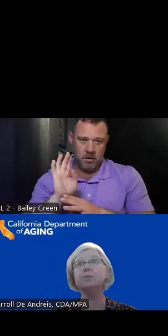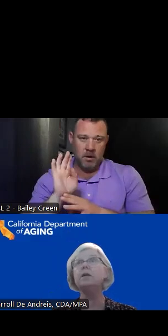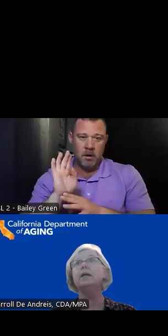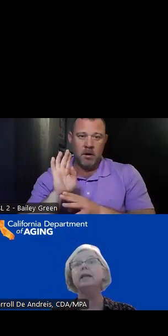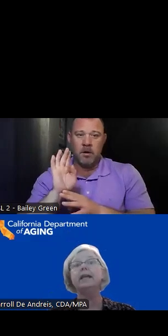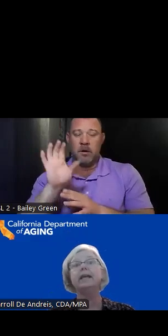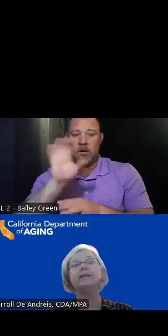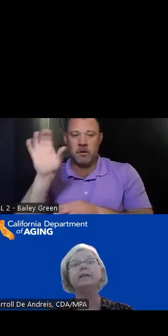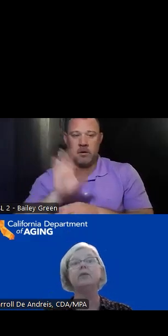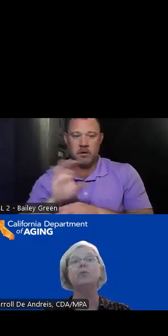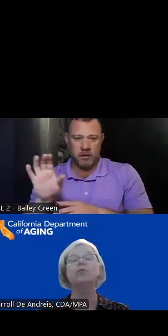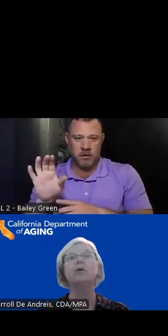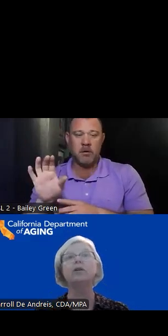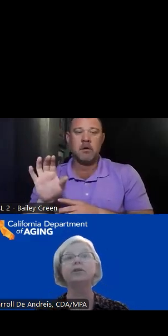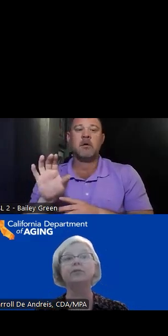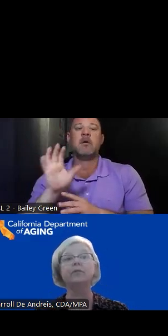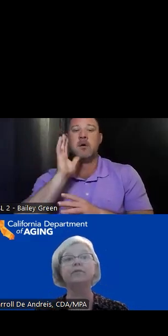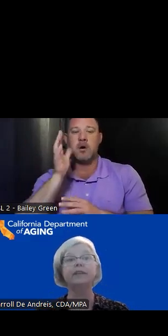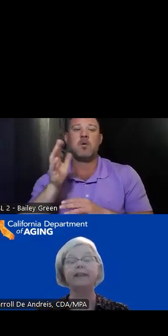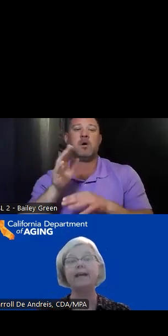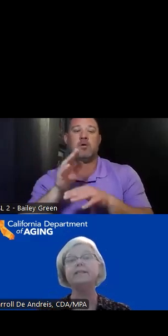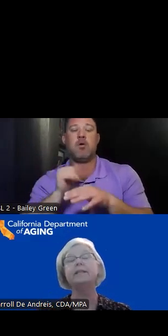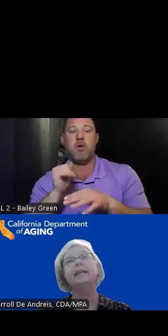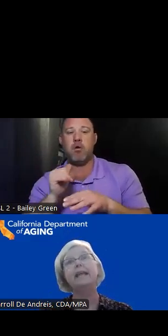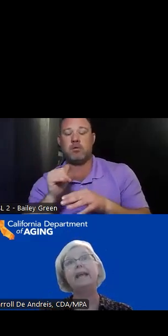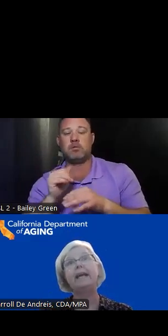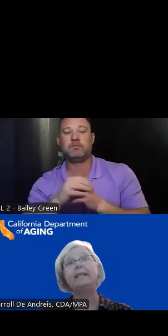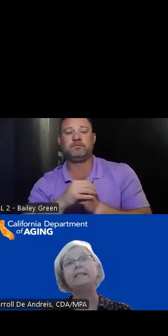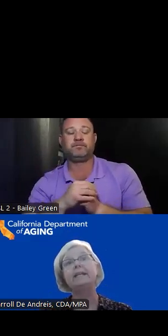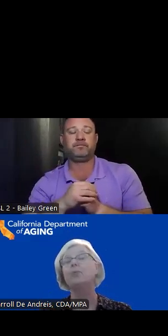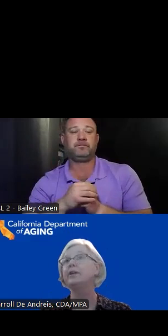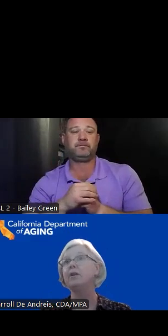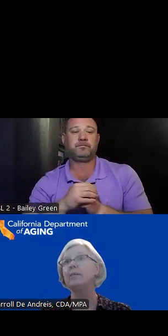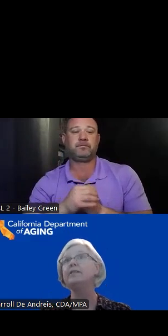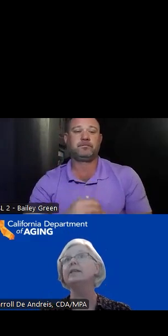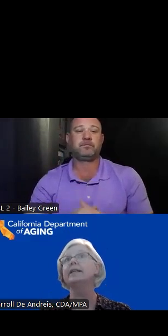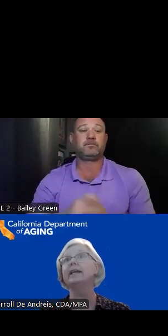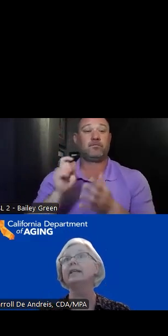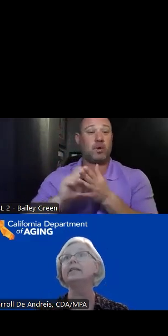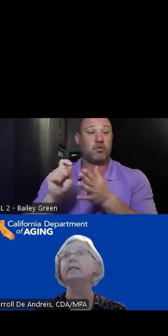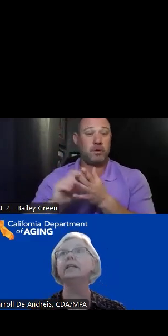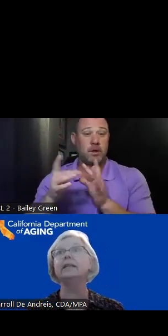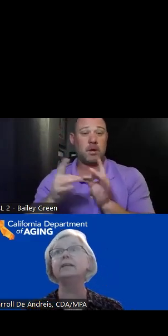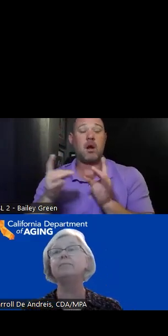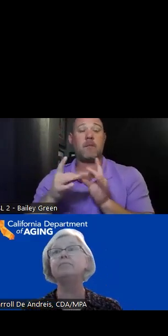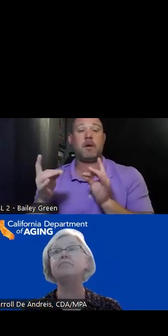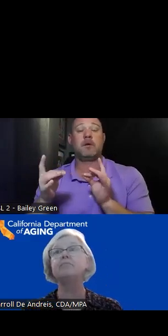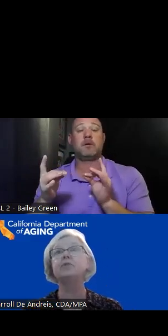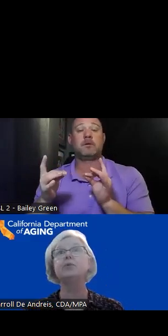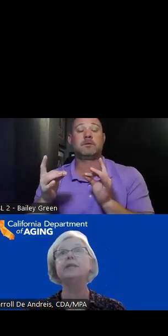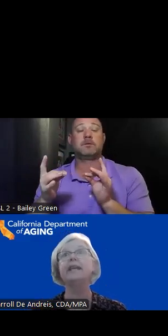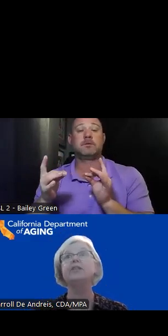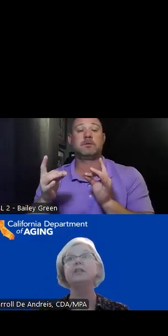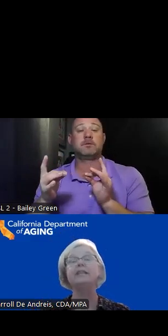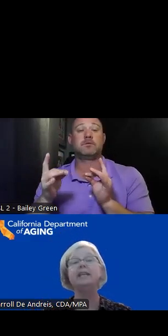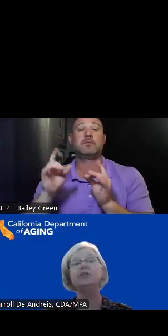via Zoom, and we'll call on you via that. And written comments, again,